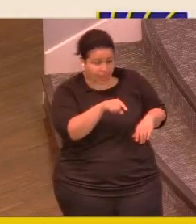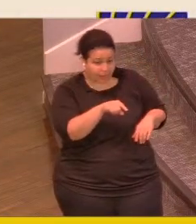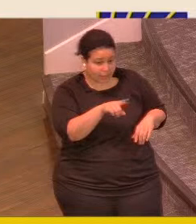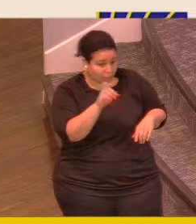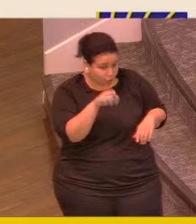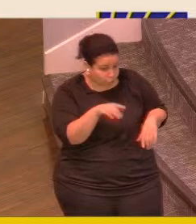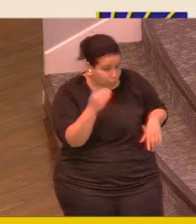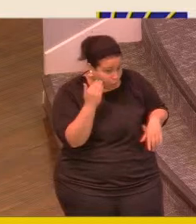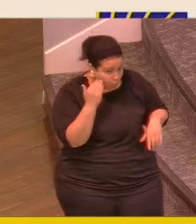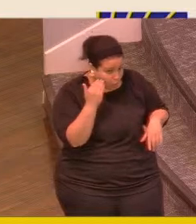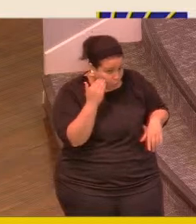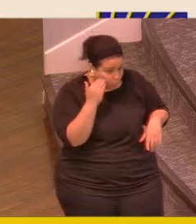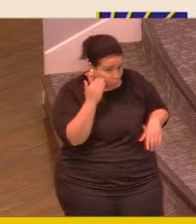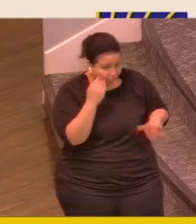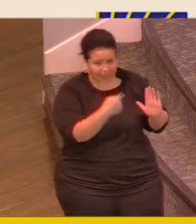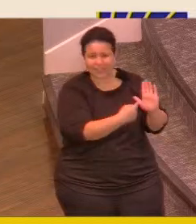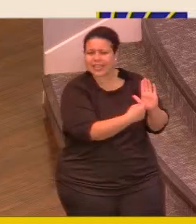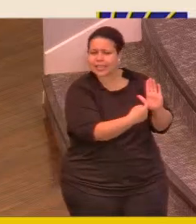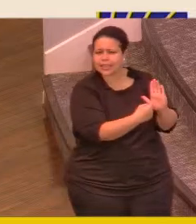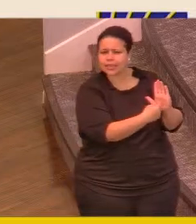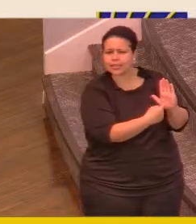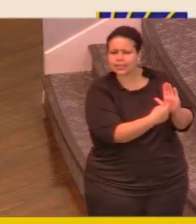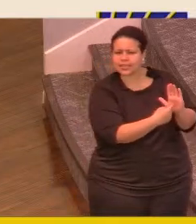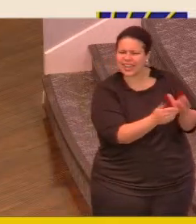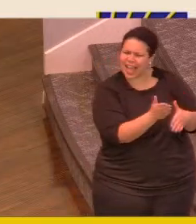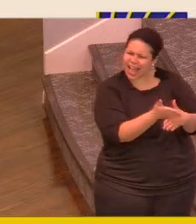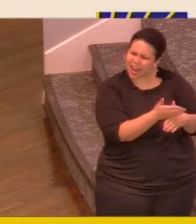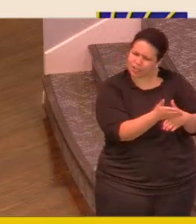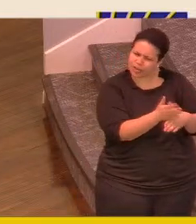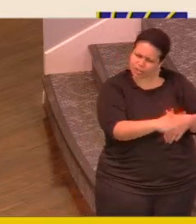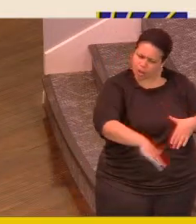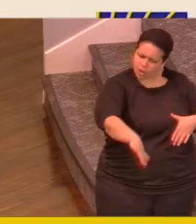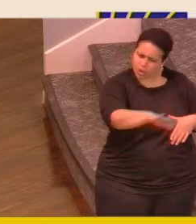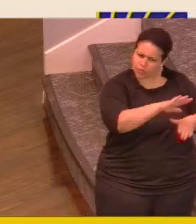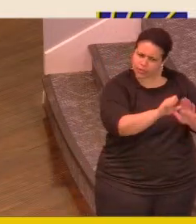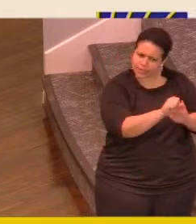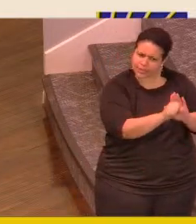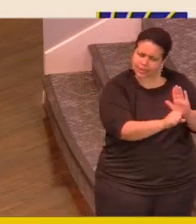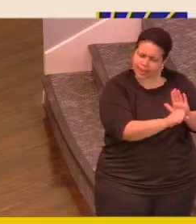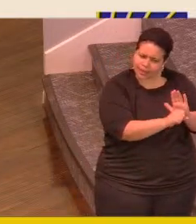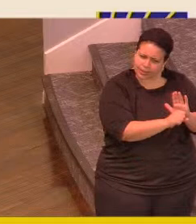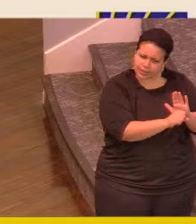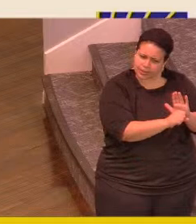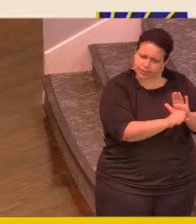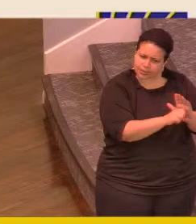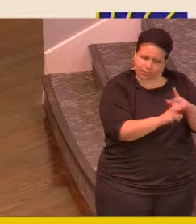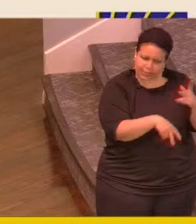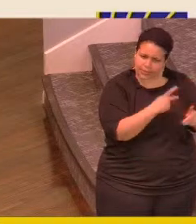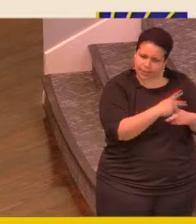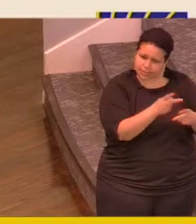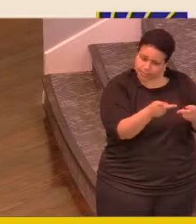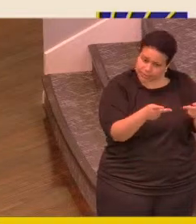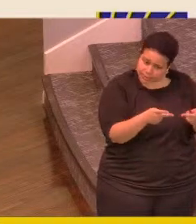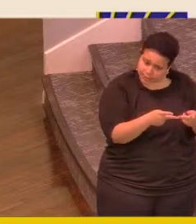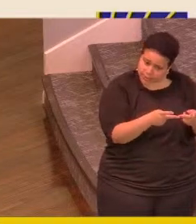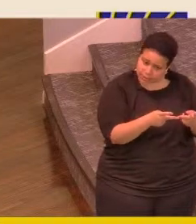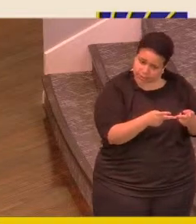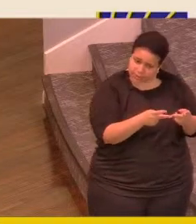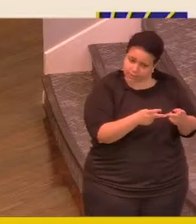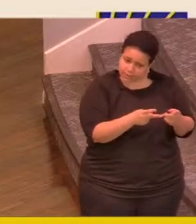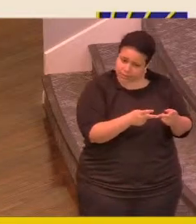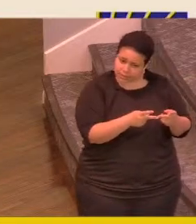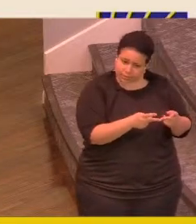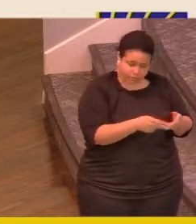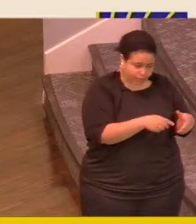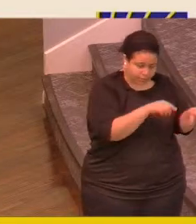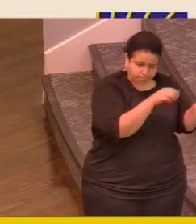this is like what's average around the state in terms of these types of positions for each school district, or